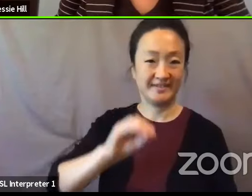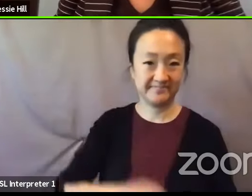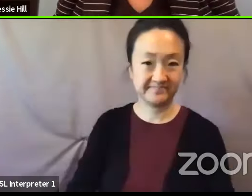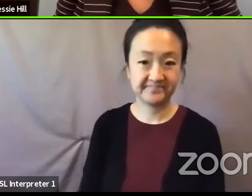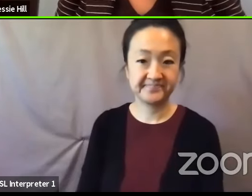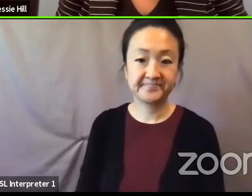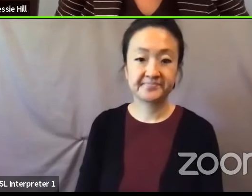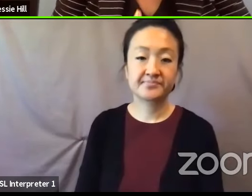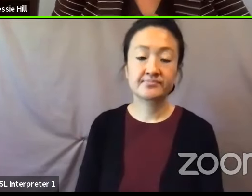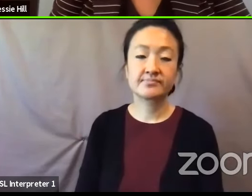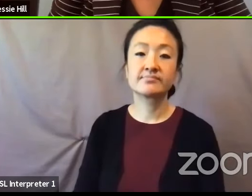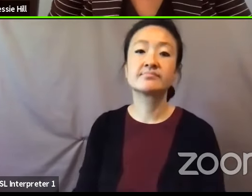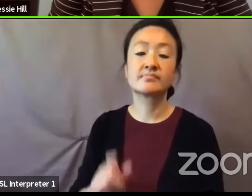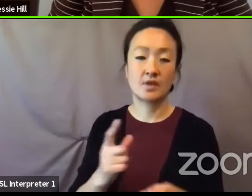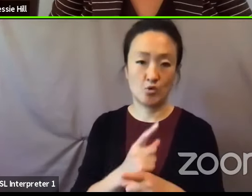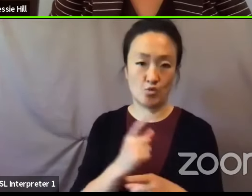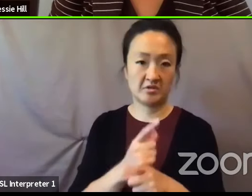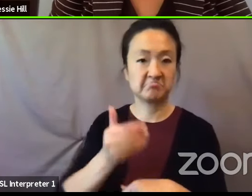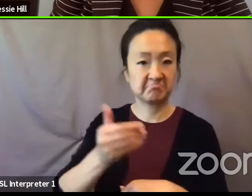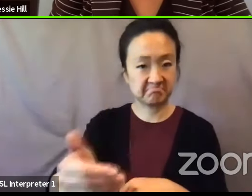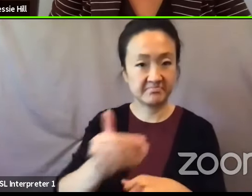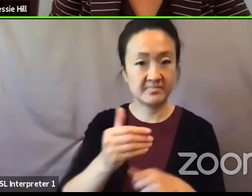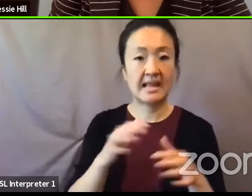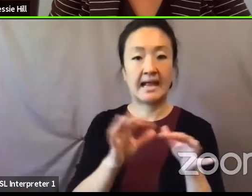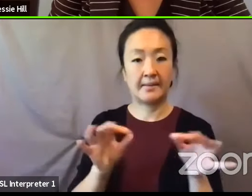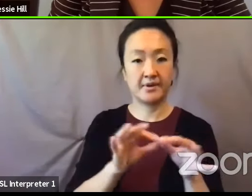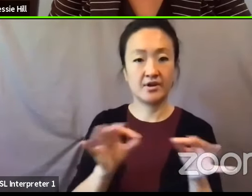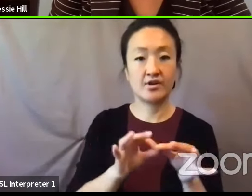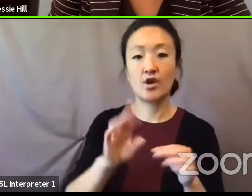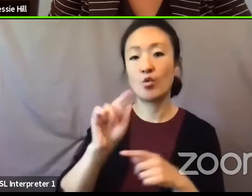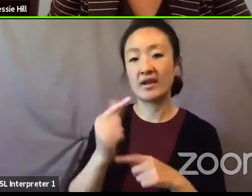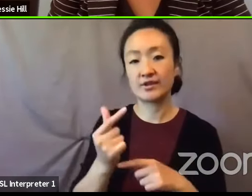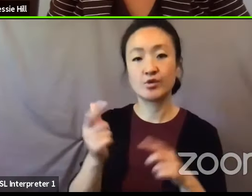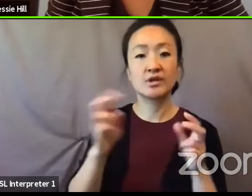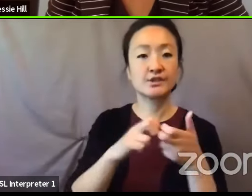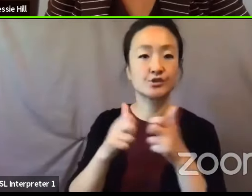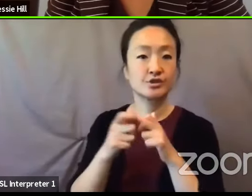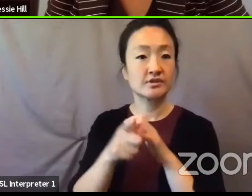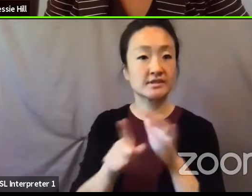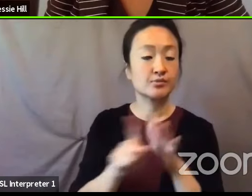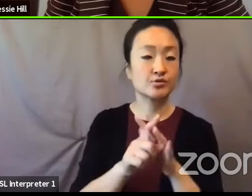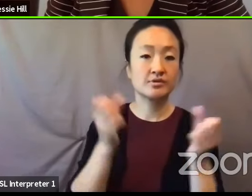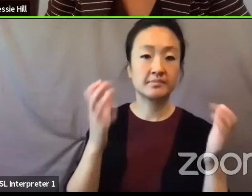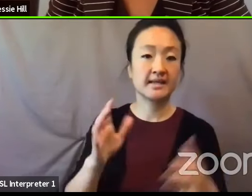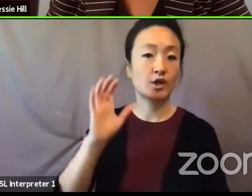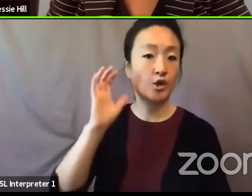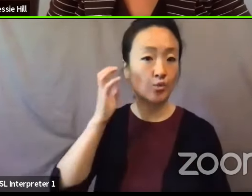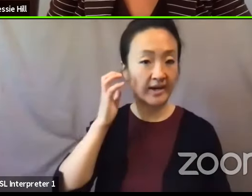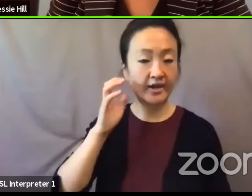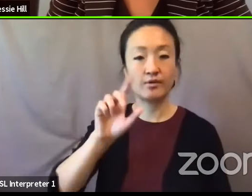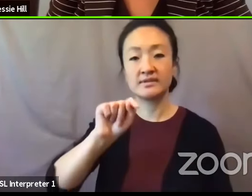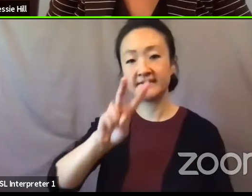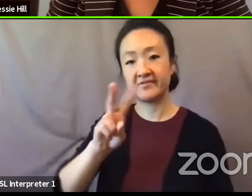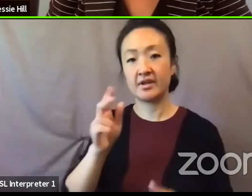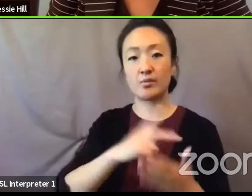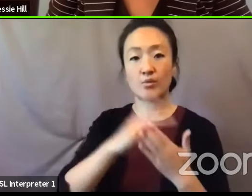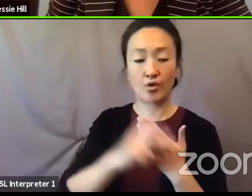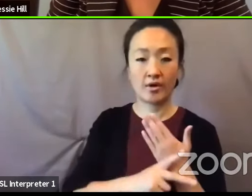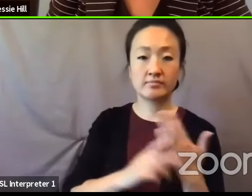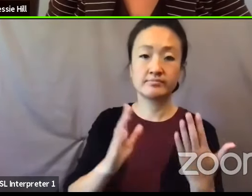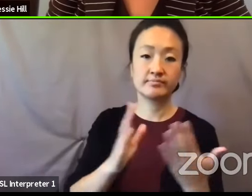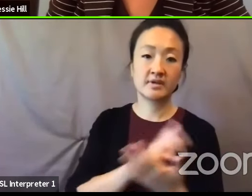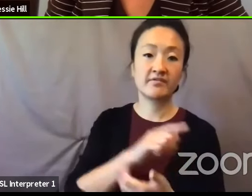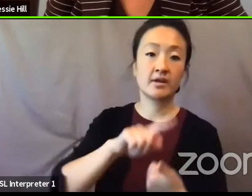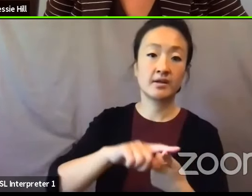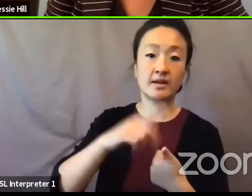A regular commentator on constitutional and regulatory issues, he has also appeared on numerous radio and television programs, ranging from the